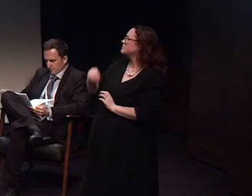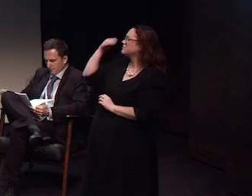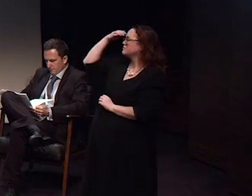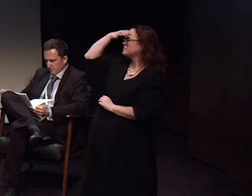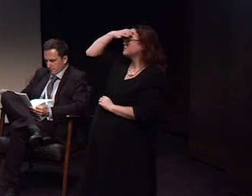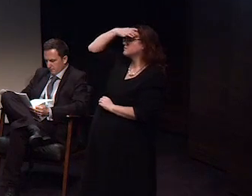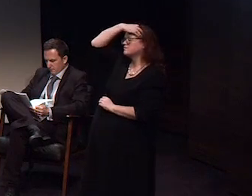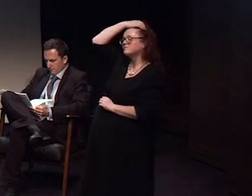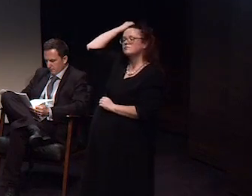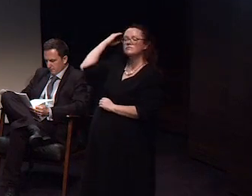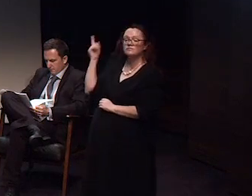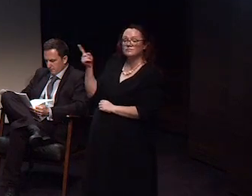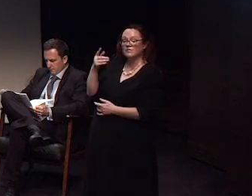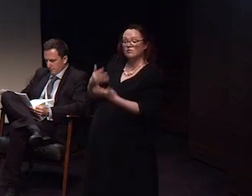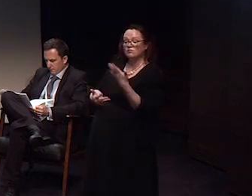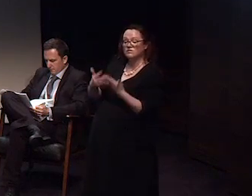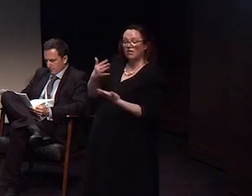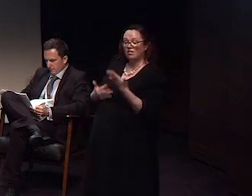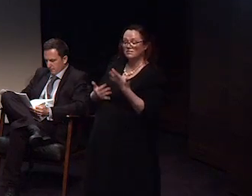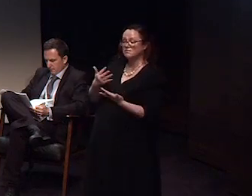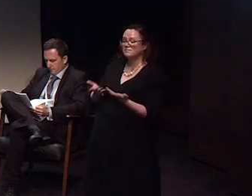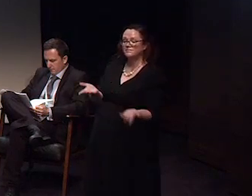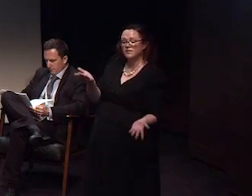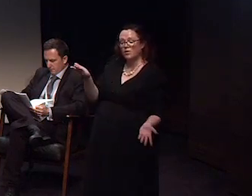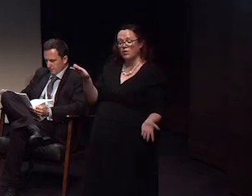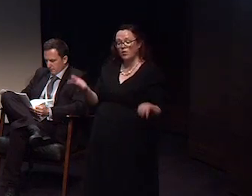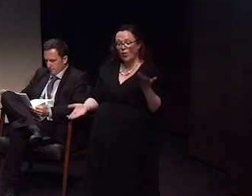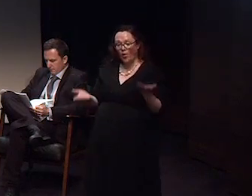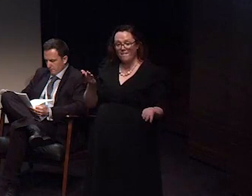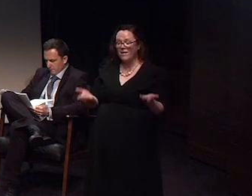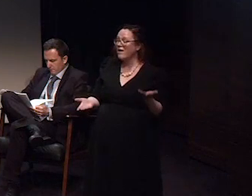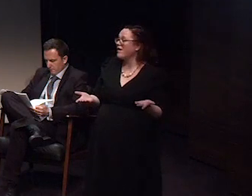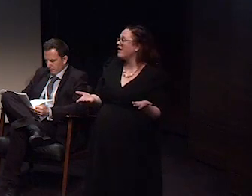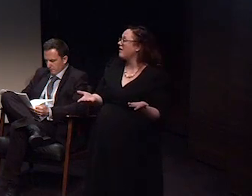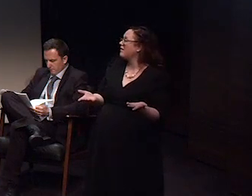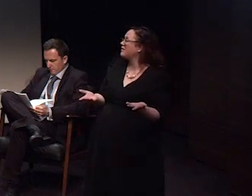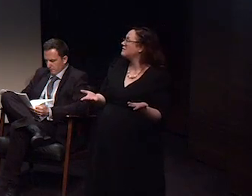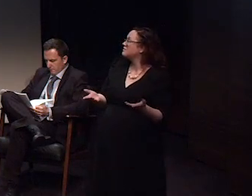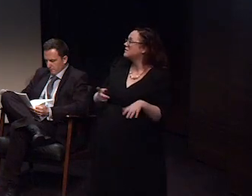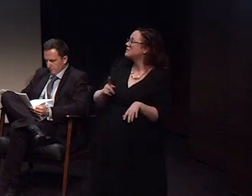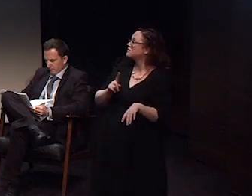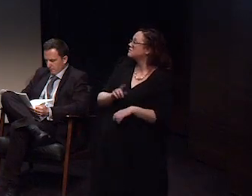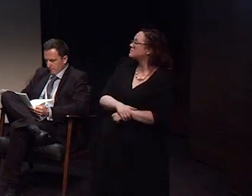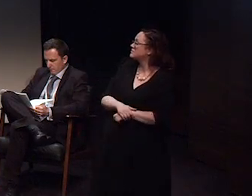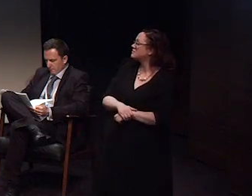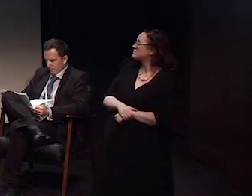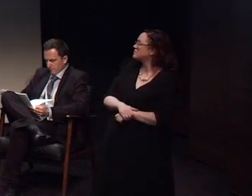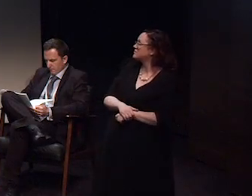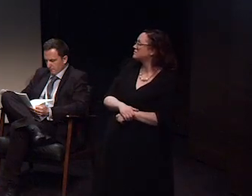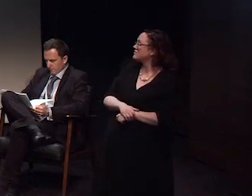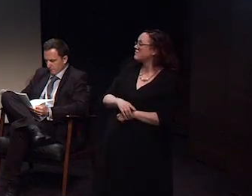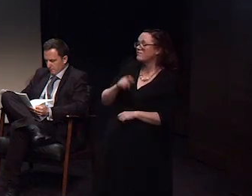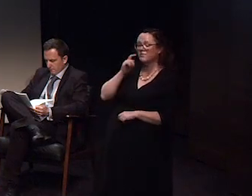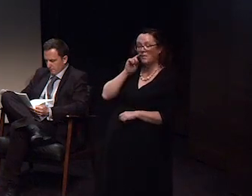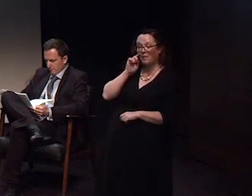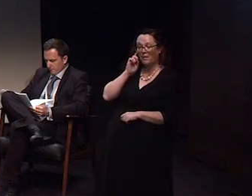result I will present is a comparison of the time course of cardiac